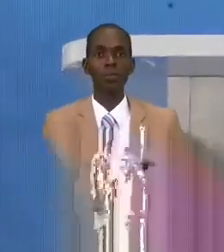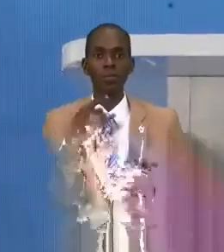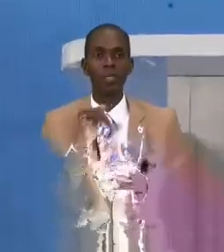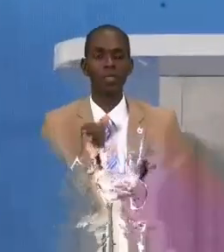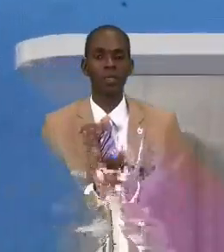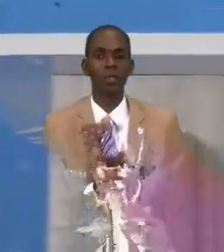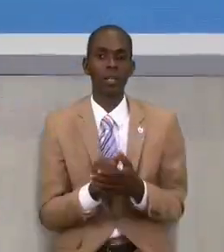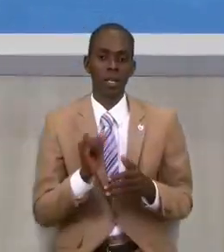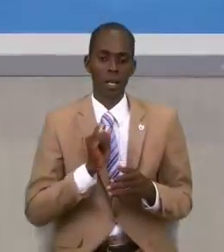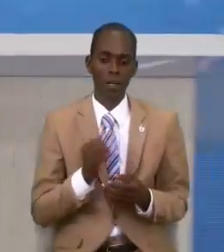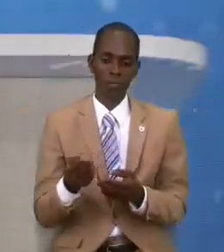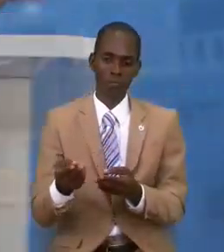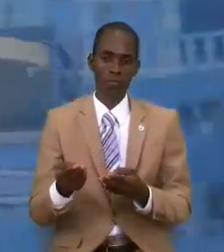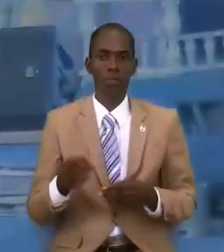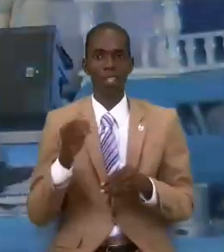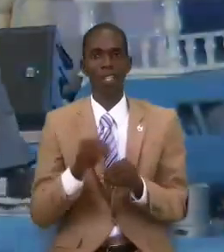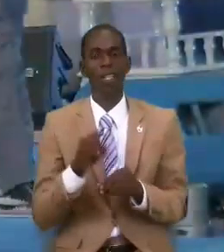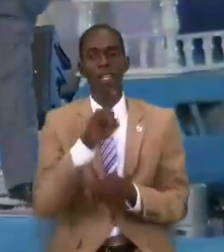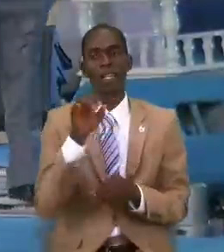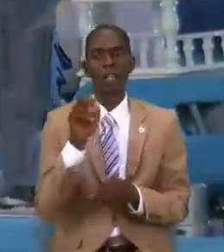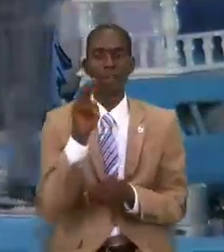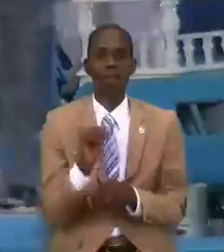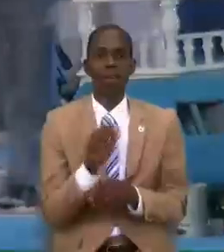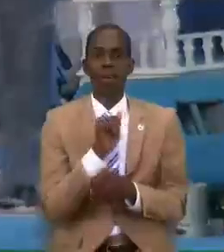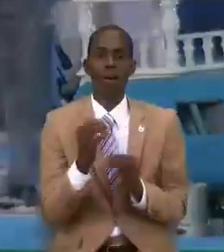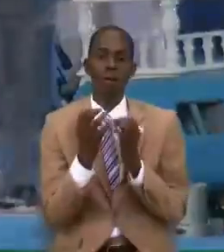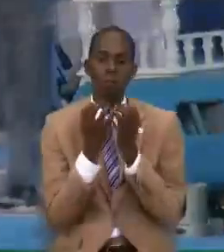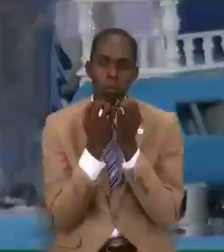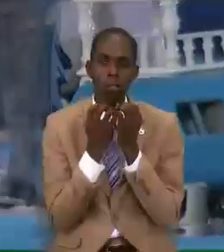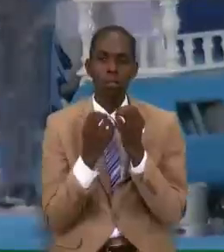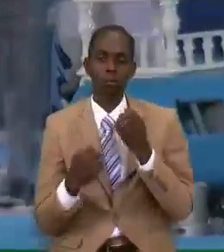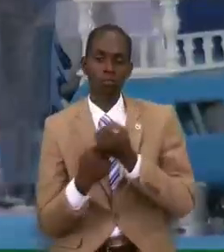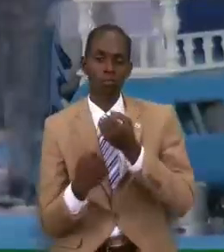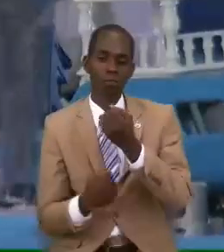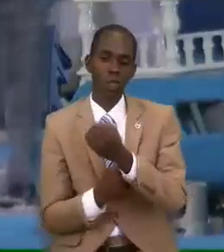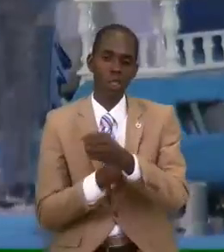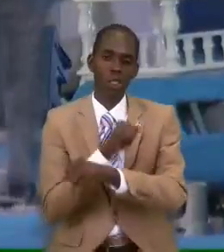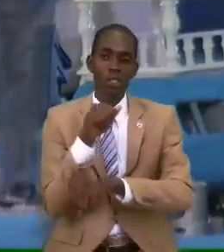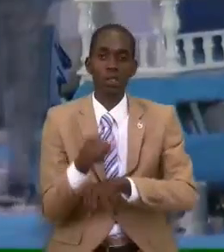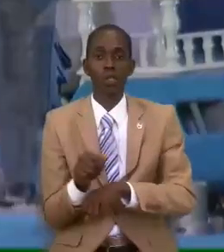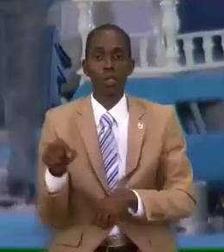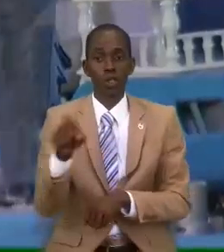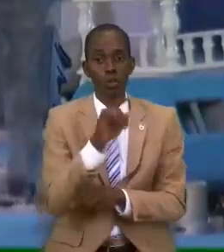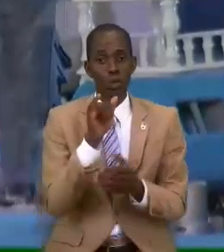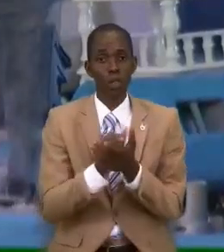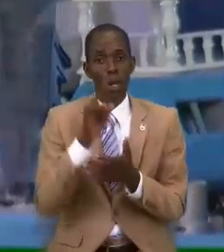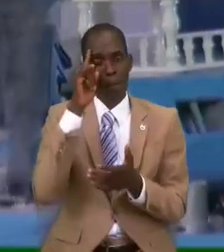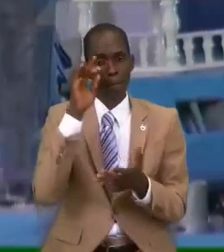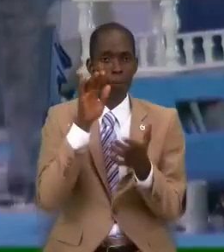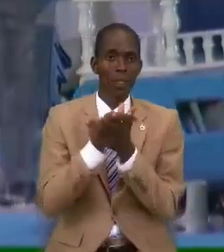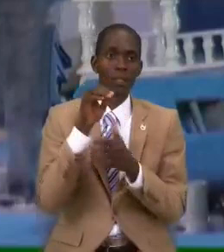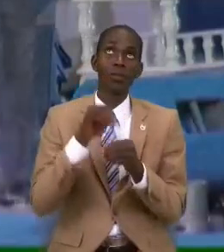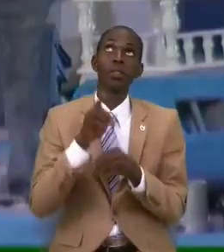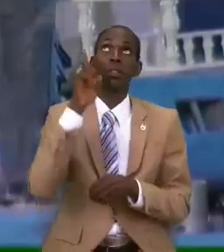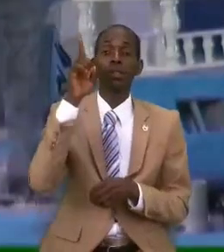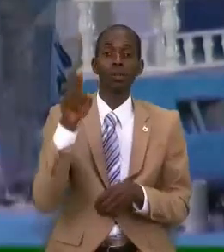precious cornerstone. He that believes in him, he will not make haste. He'll not